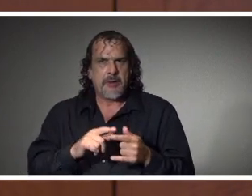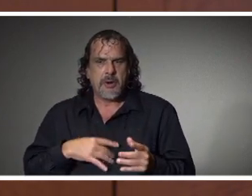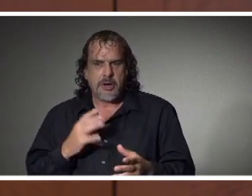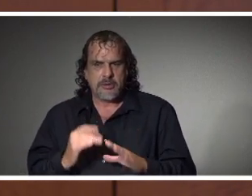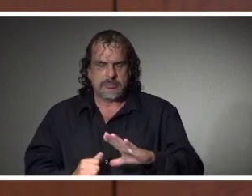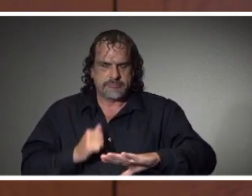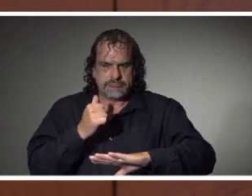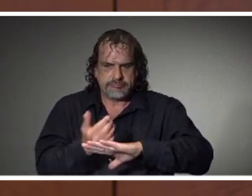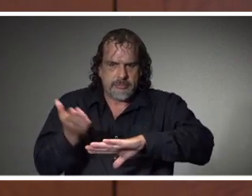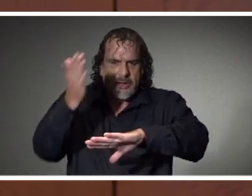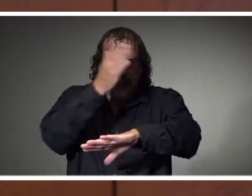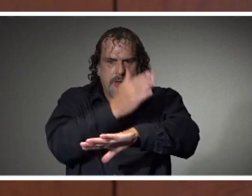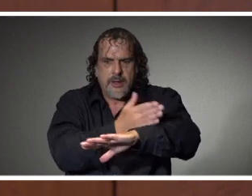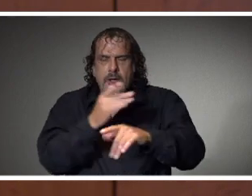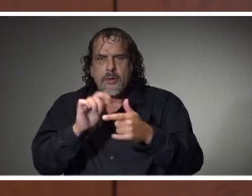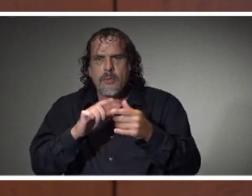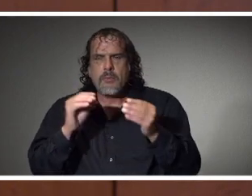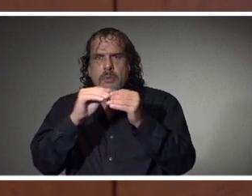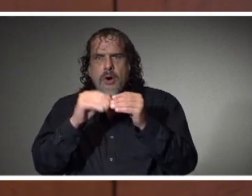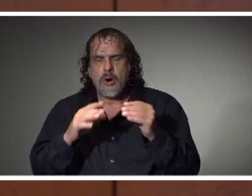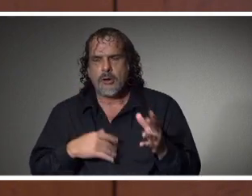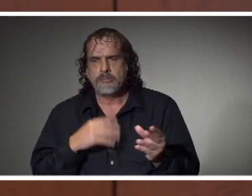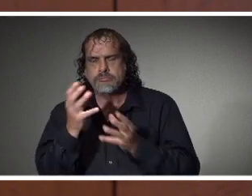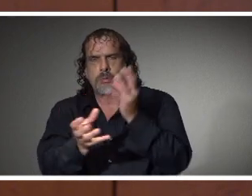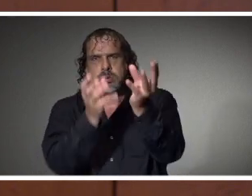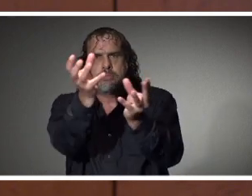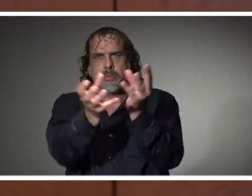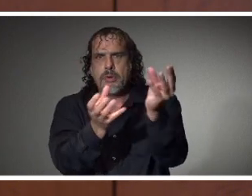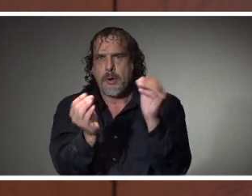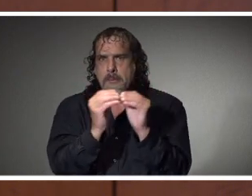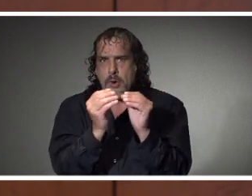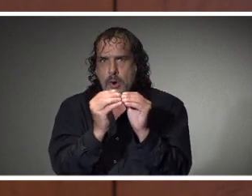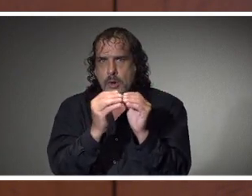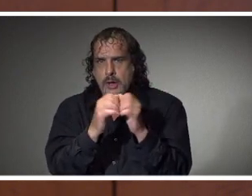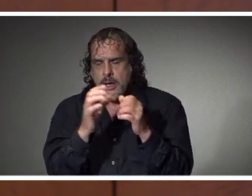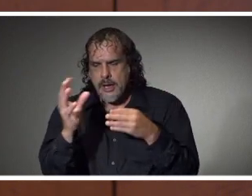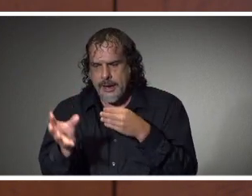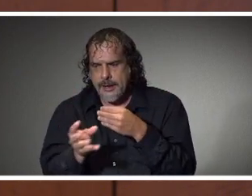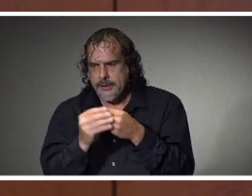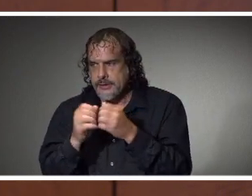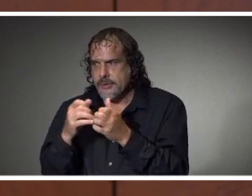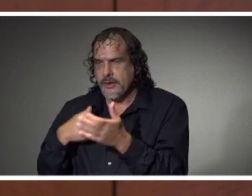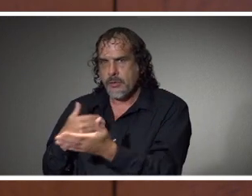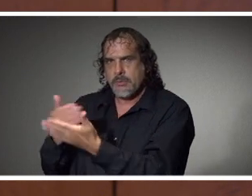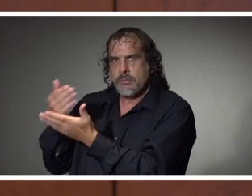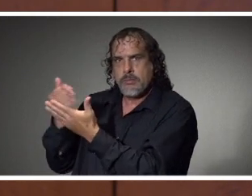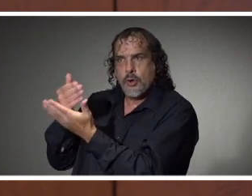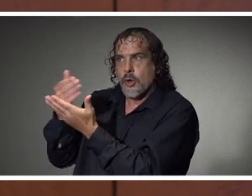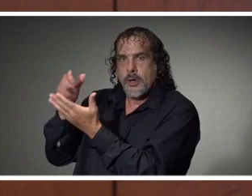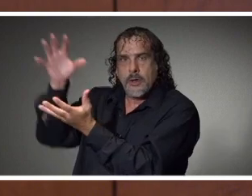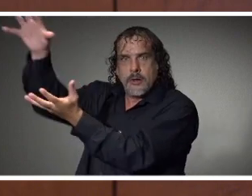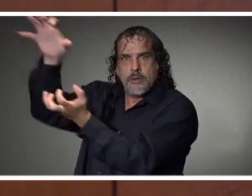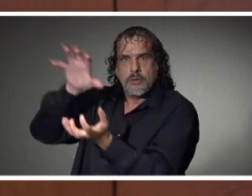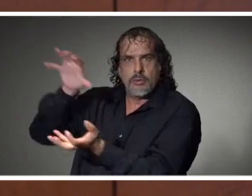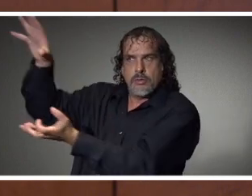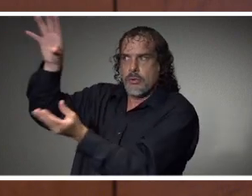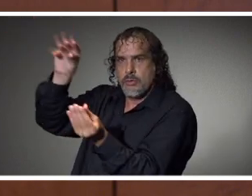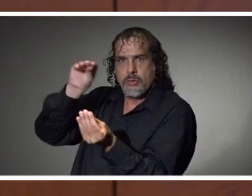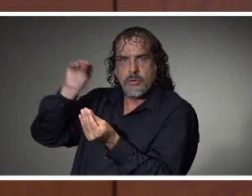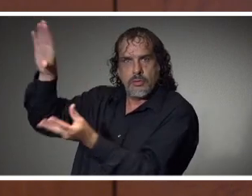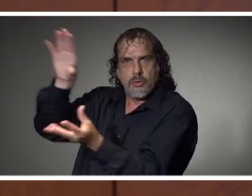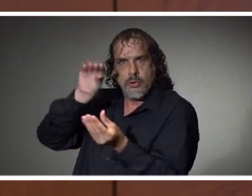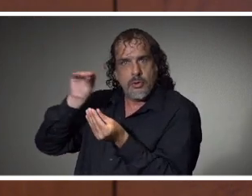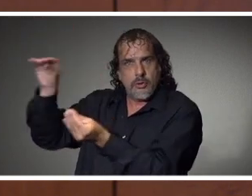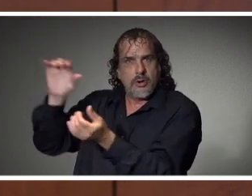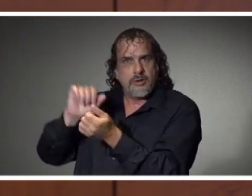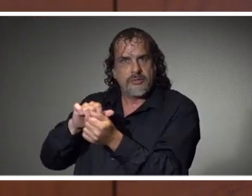up even further as well as the acquisition teams that we have. We're perfectly poised to be